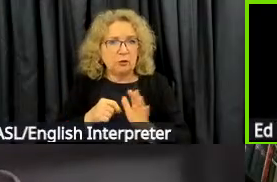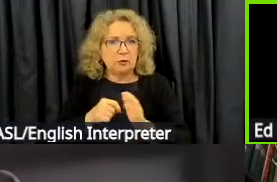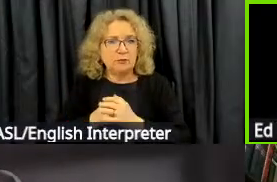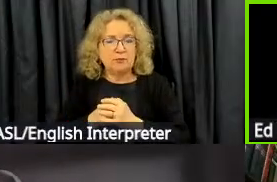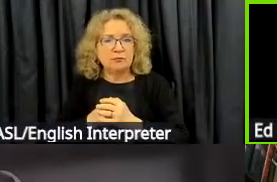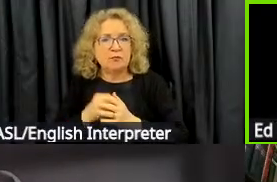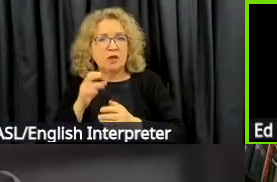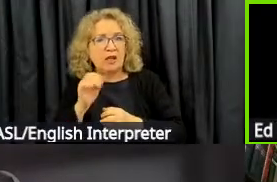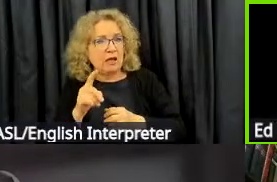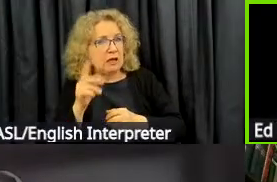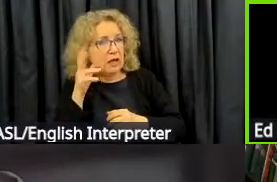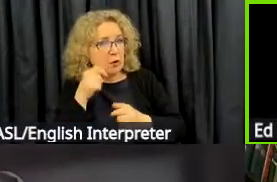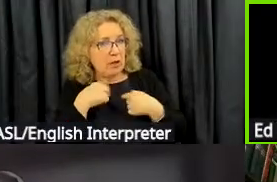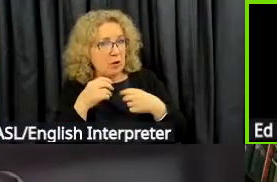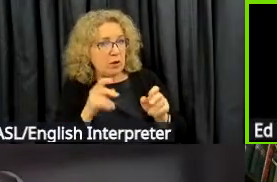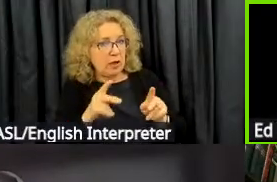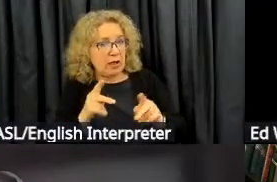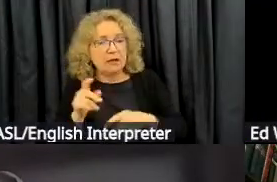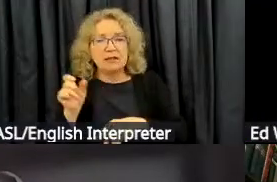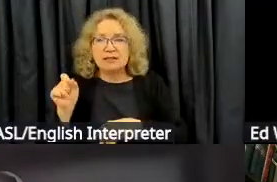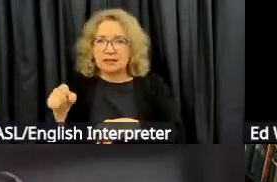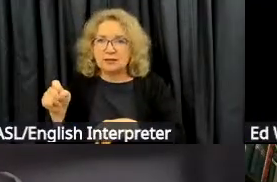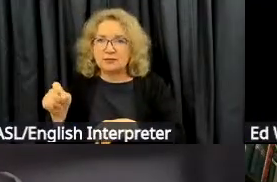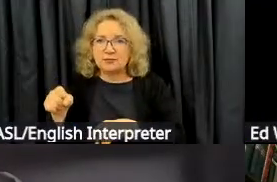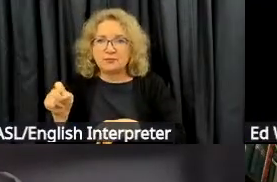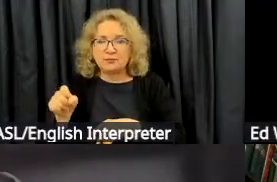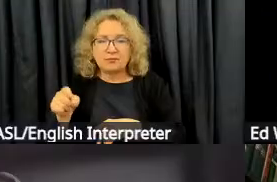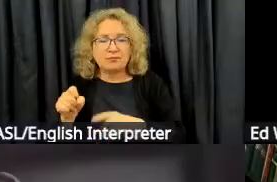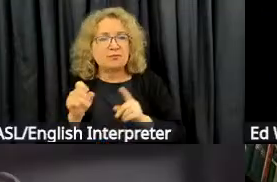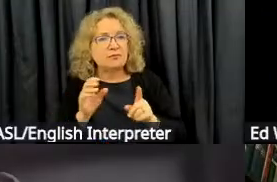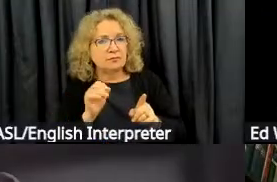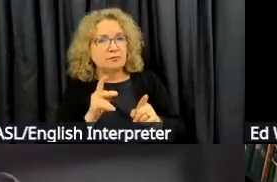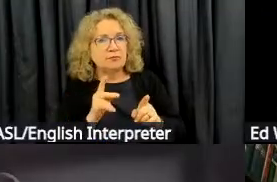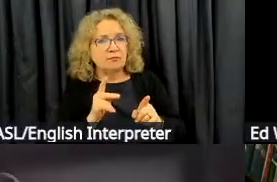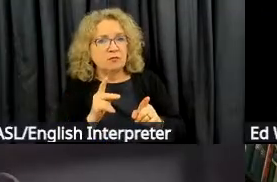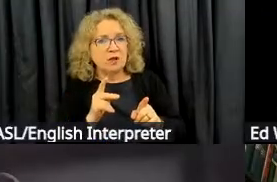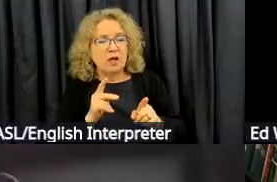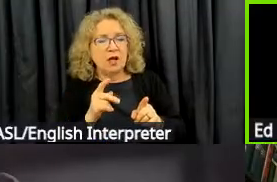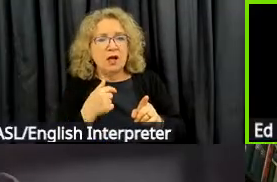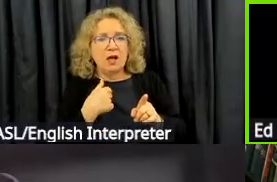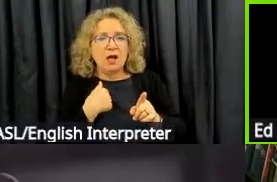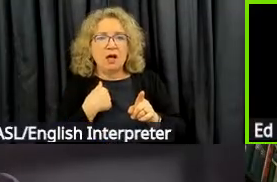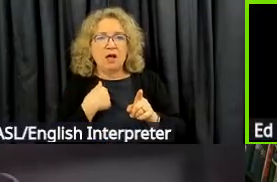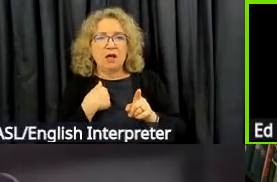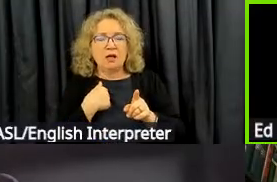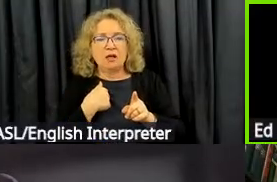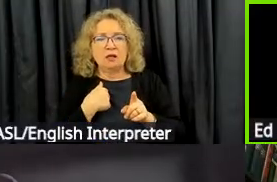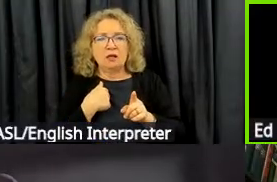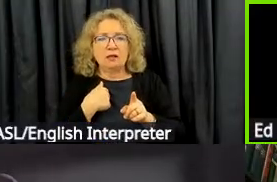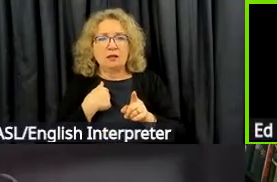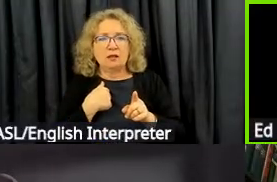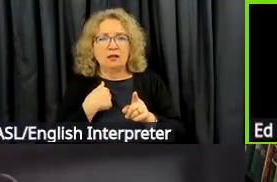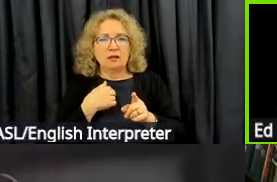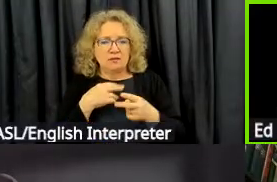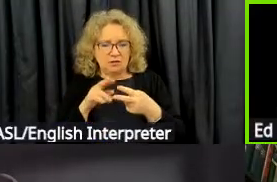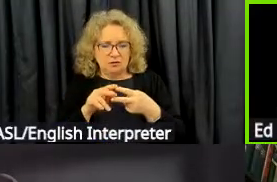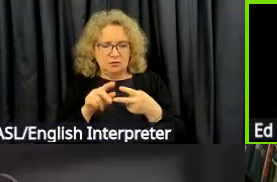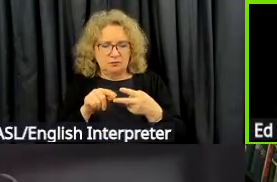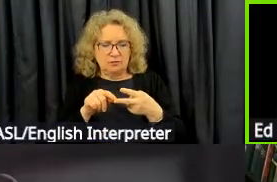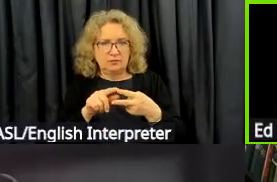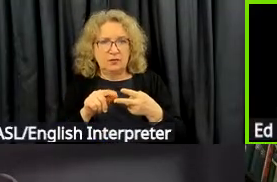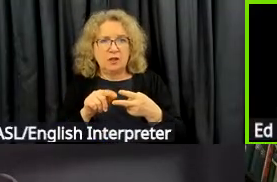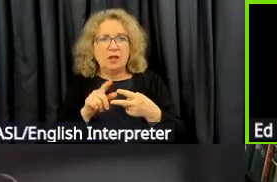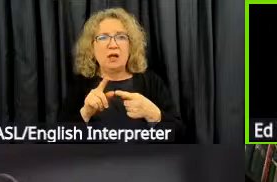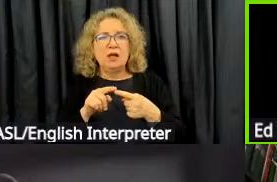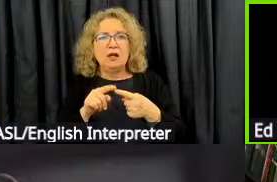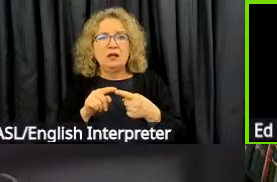Can you hear me okay? We can. Okay. I just have a couple of things to say. First off